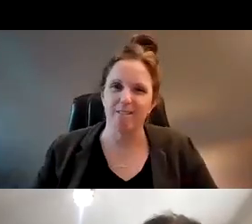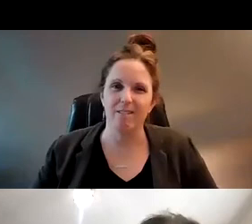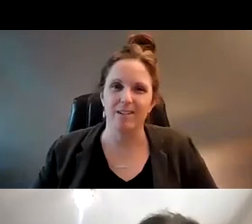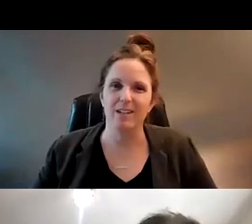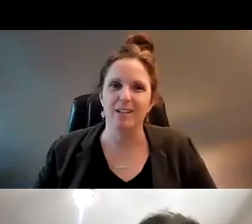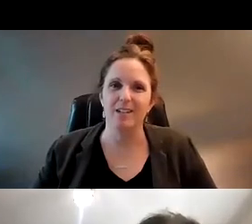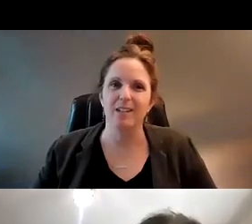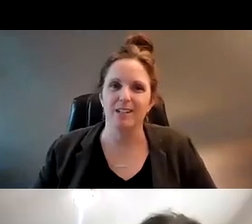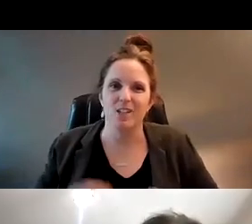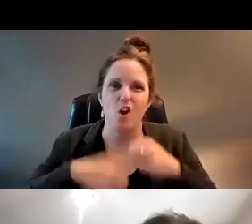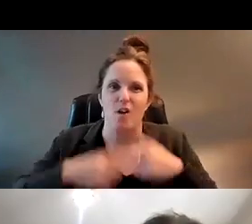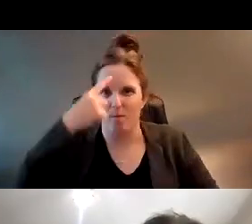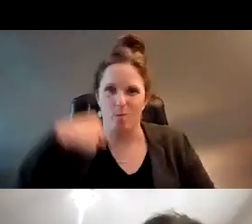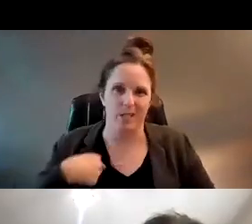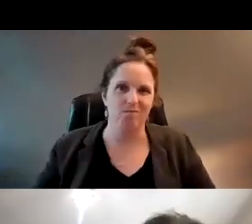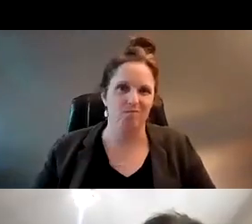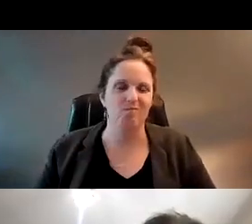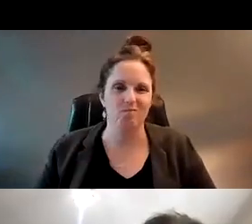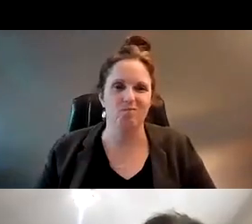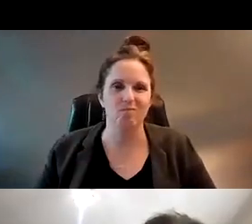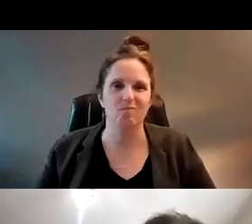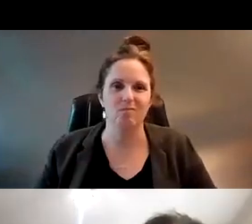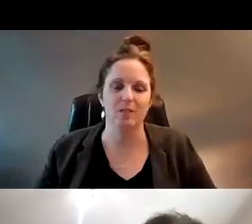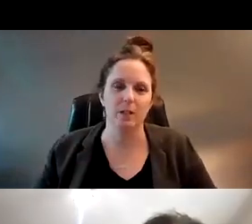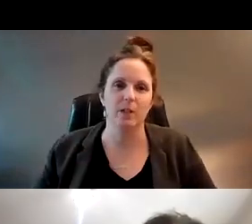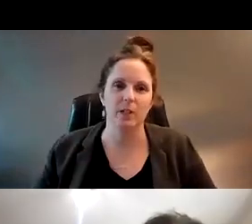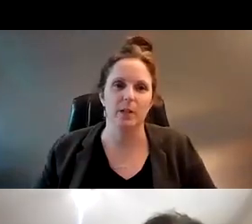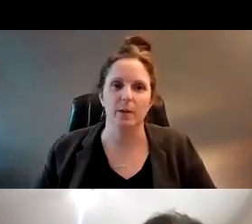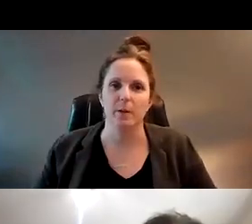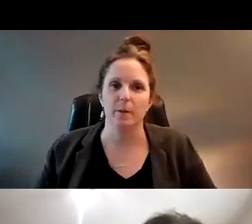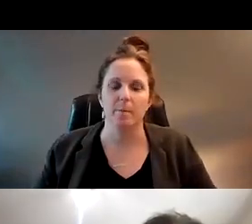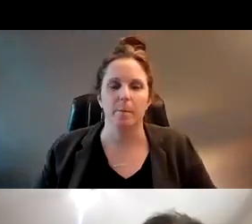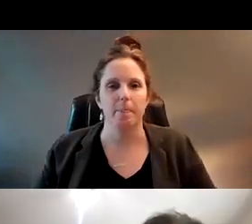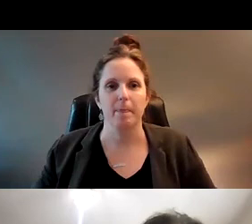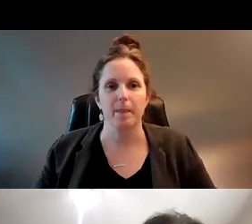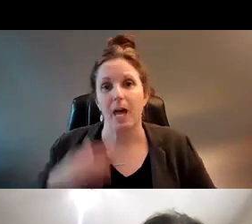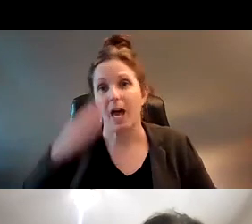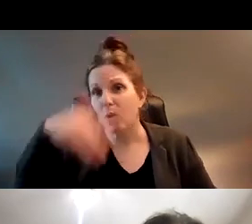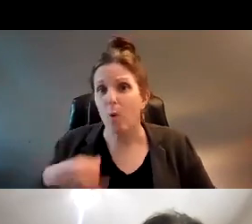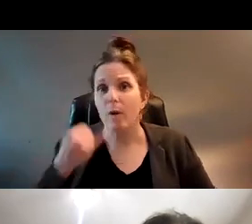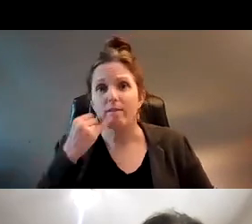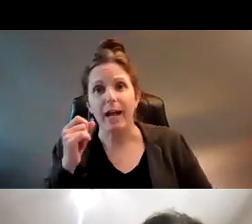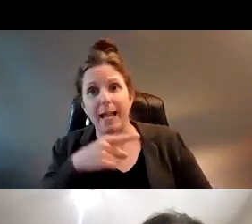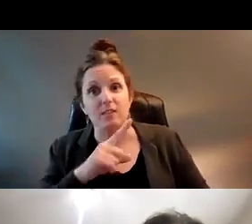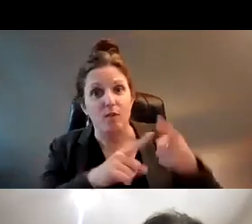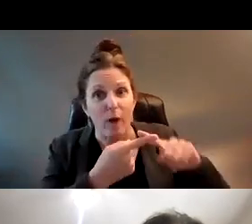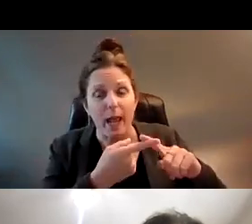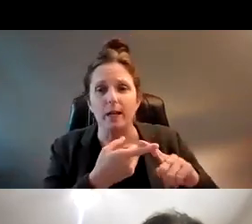And I absolutely know that a good friend or even God would be like, you're doing the best you can,